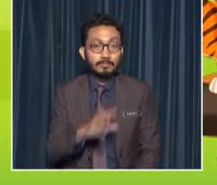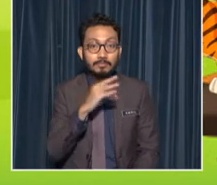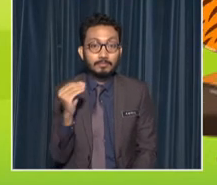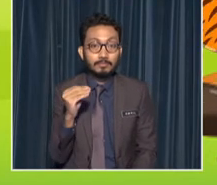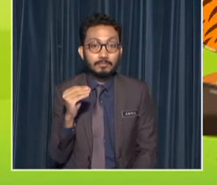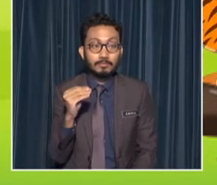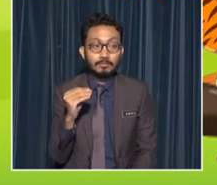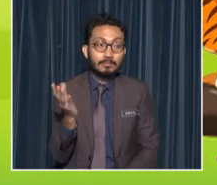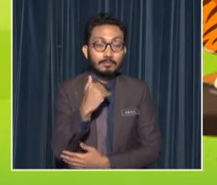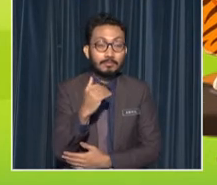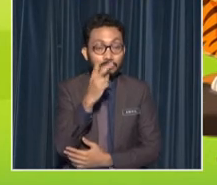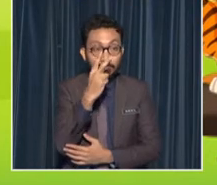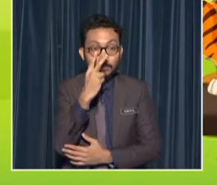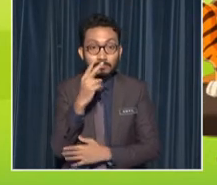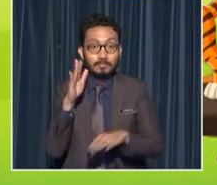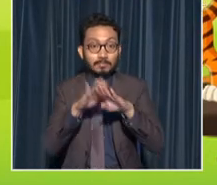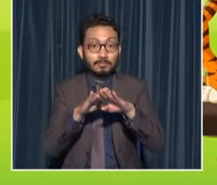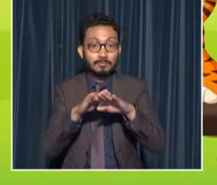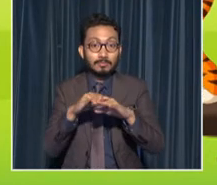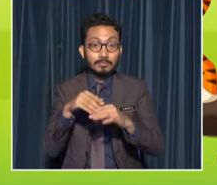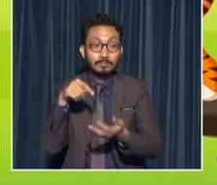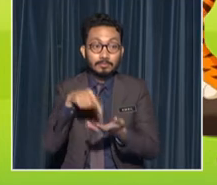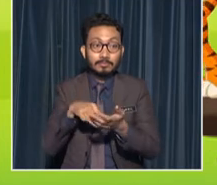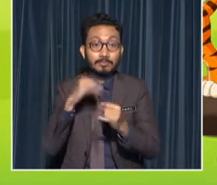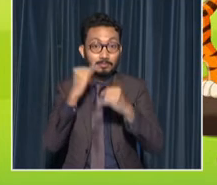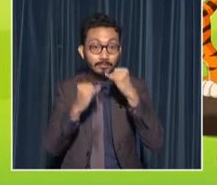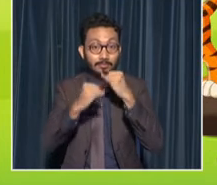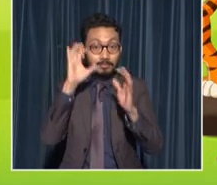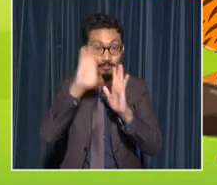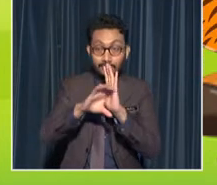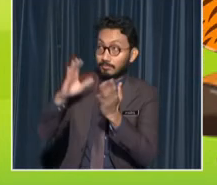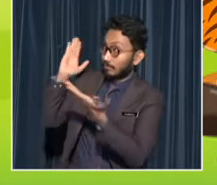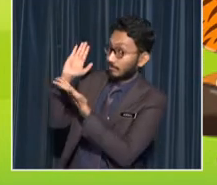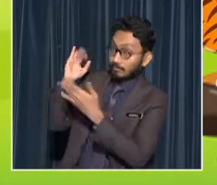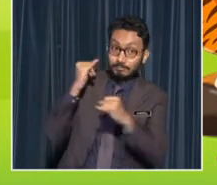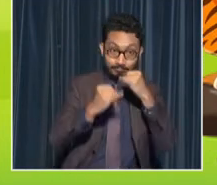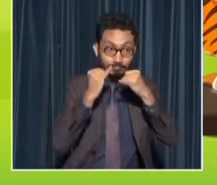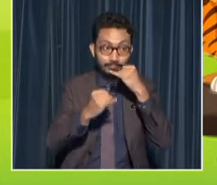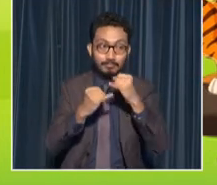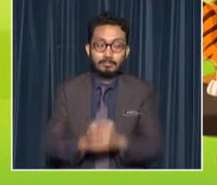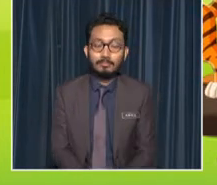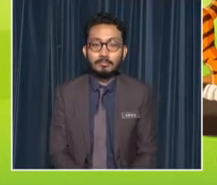And let's look at this last picture.